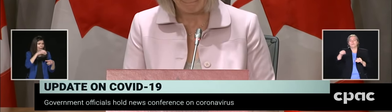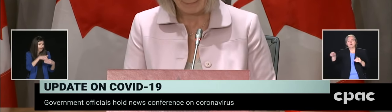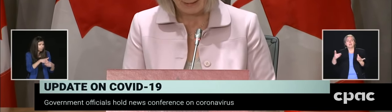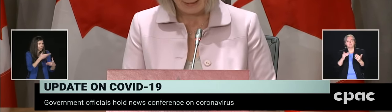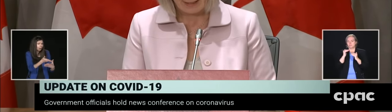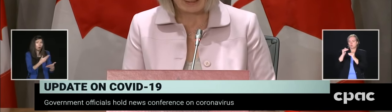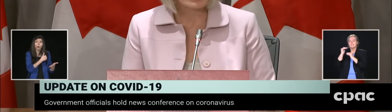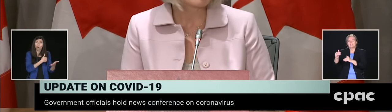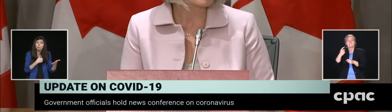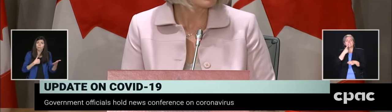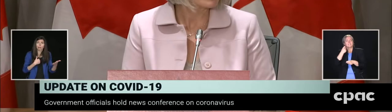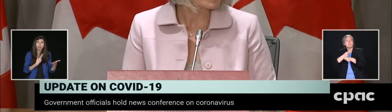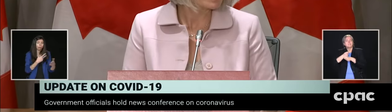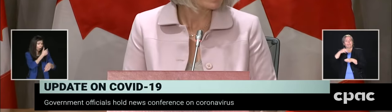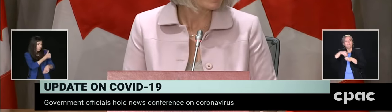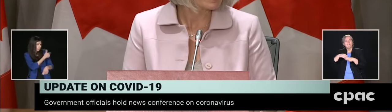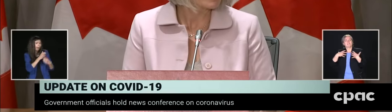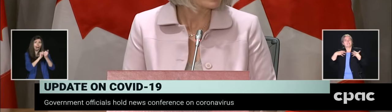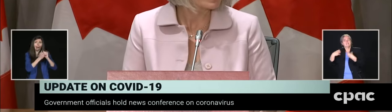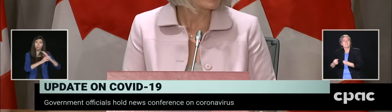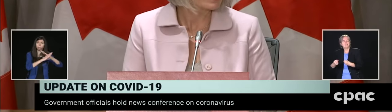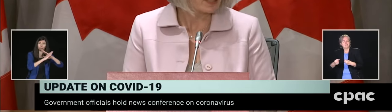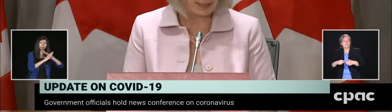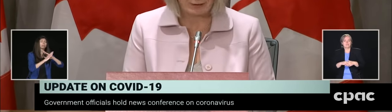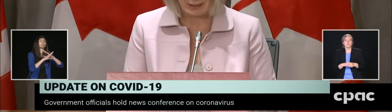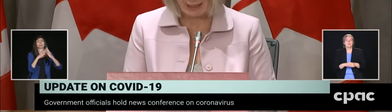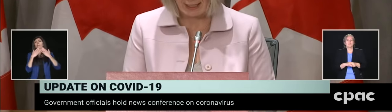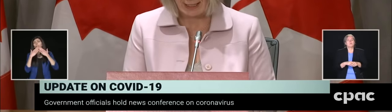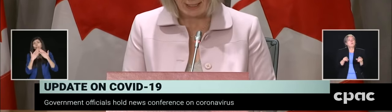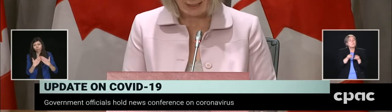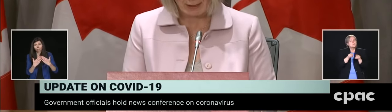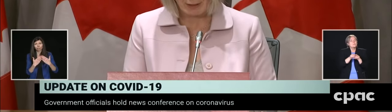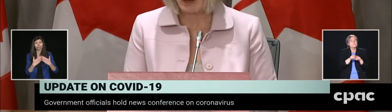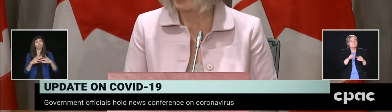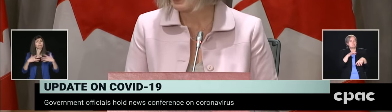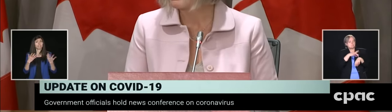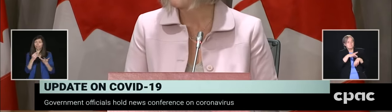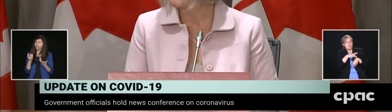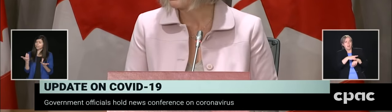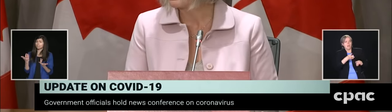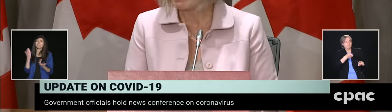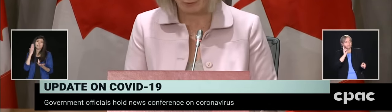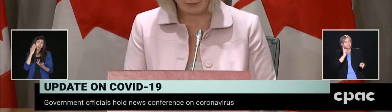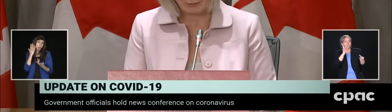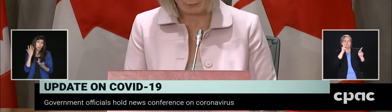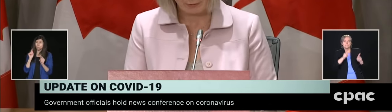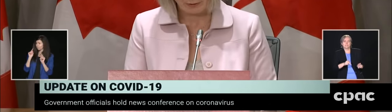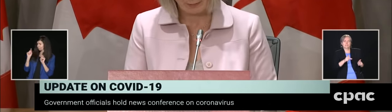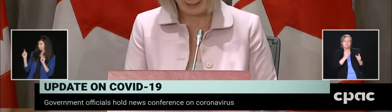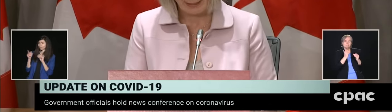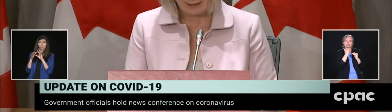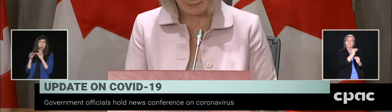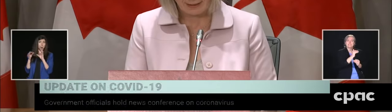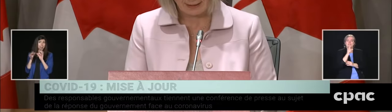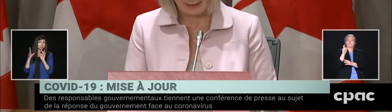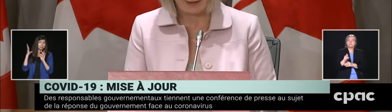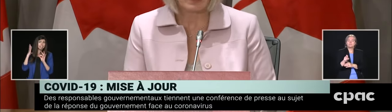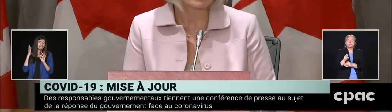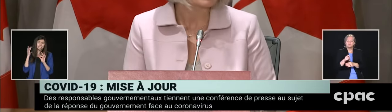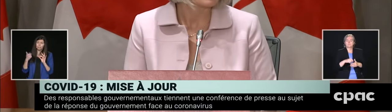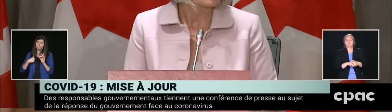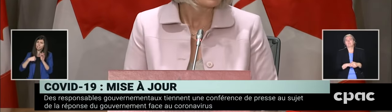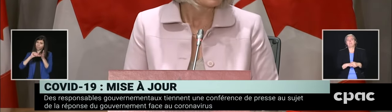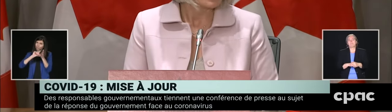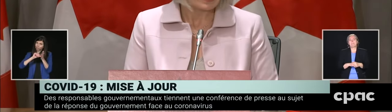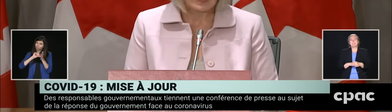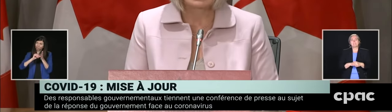COVID-19. And I also want to emphasize, as many others have said here today, that we all have a very important role to play to defeat this